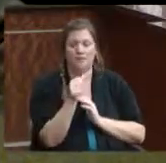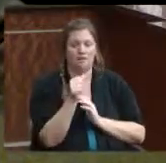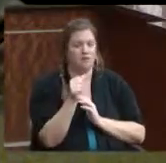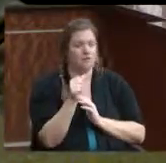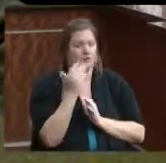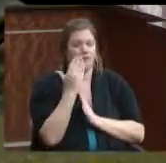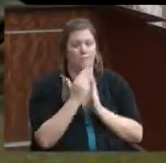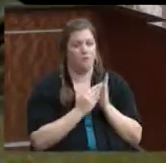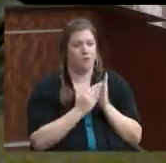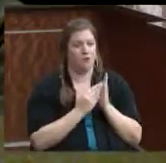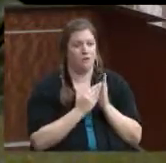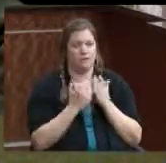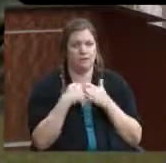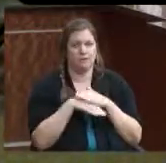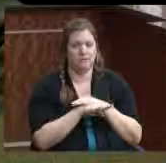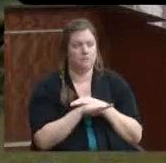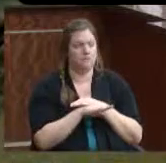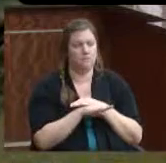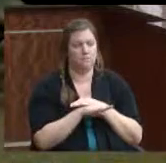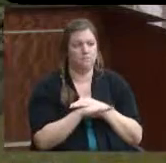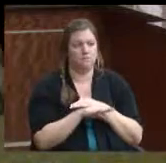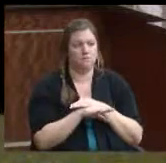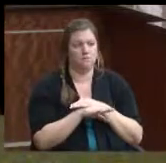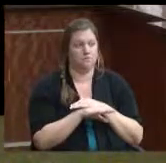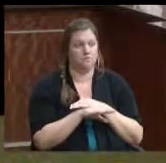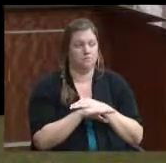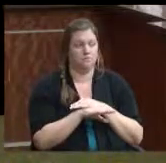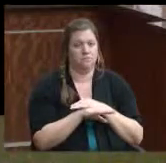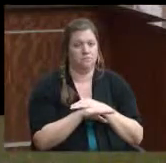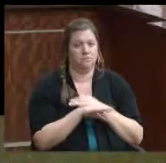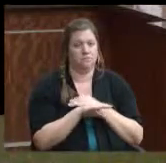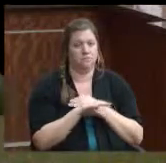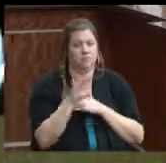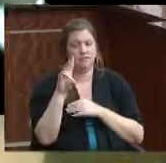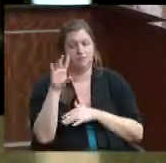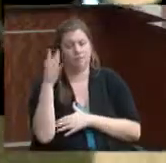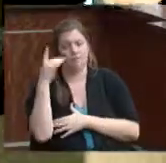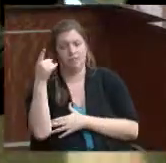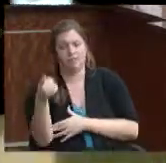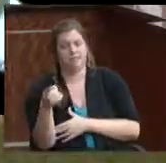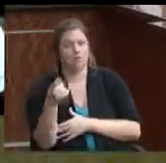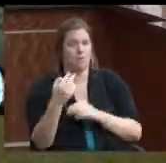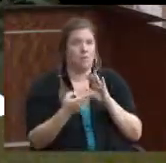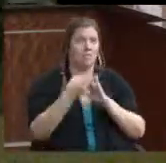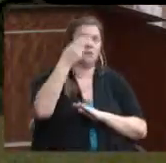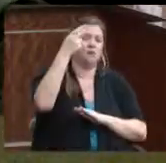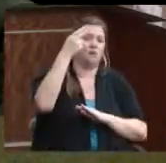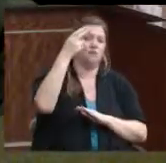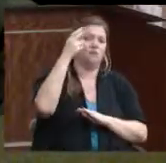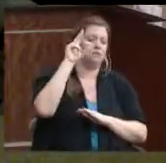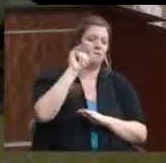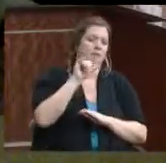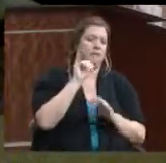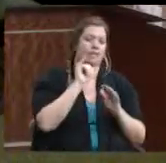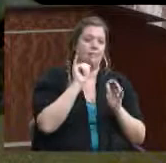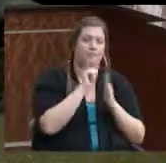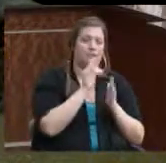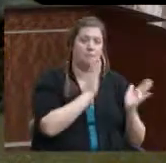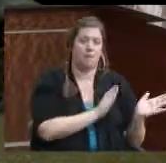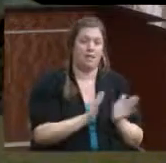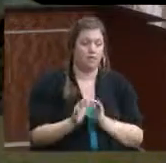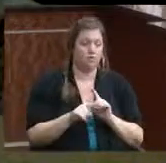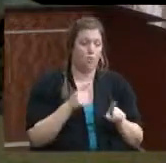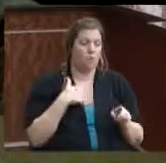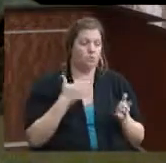the piece that gets into, want 7 trees here, I want them this height. That's the Planning Commission. So I